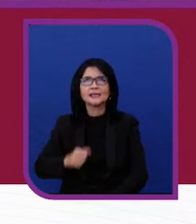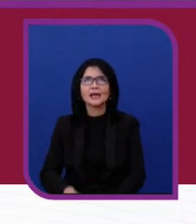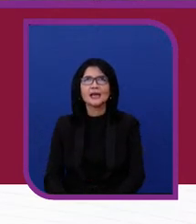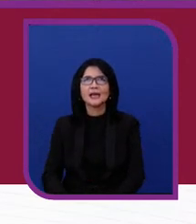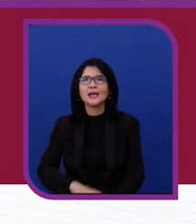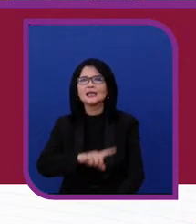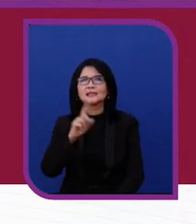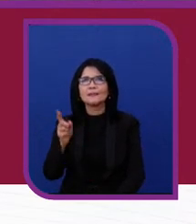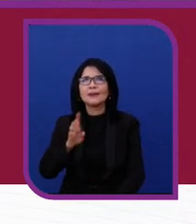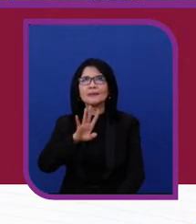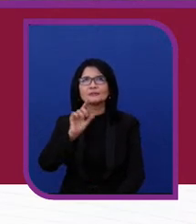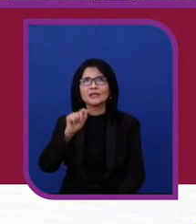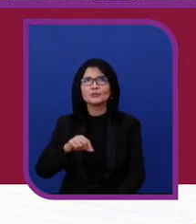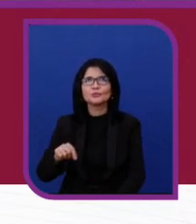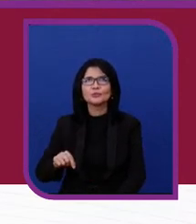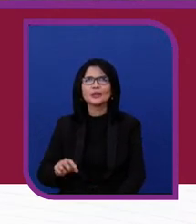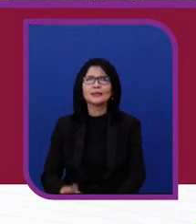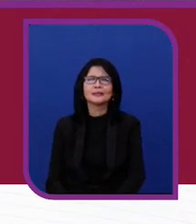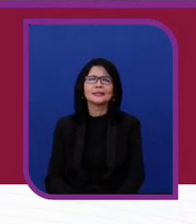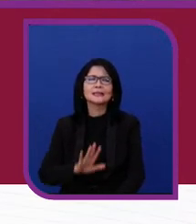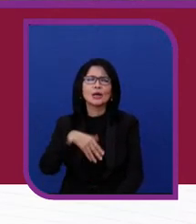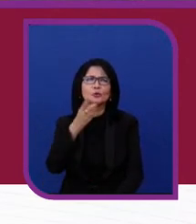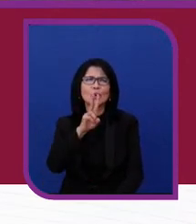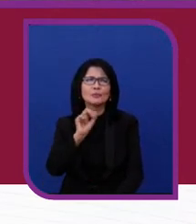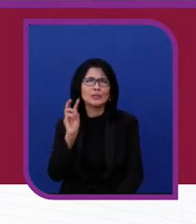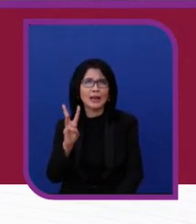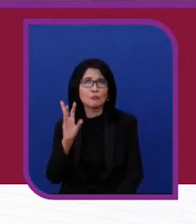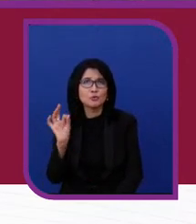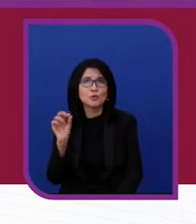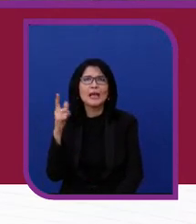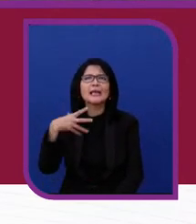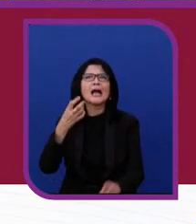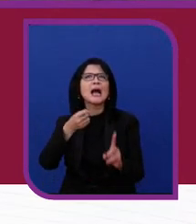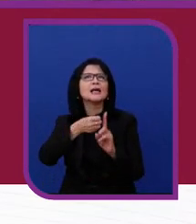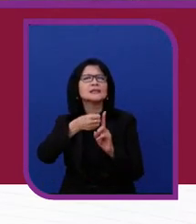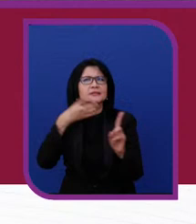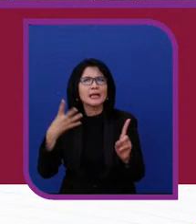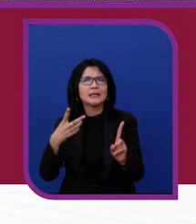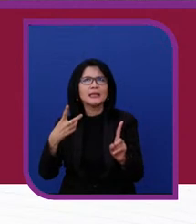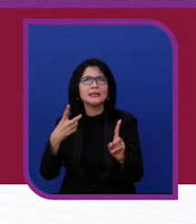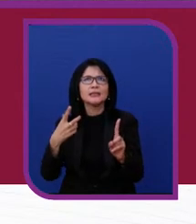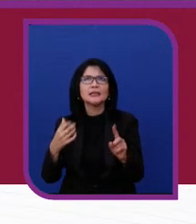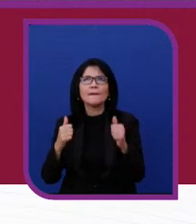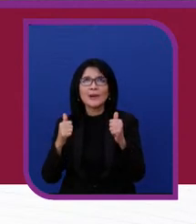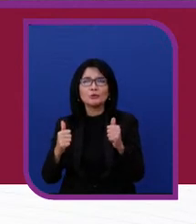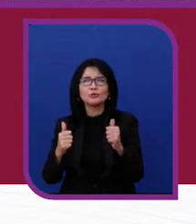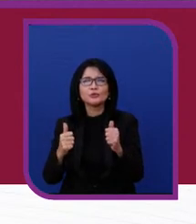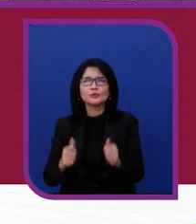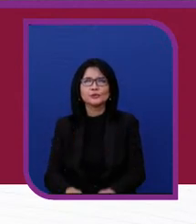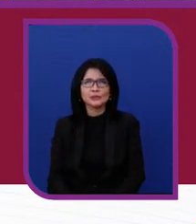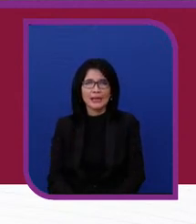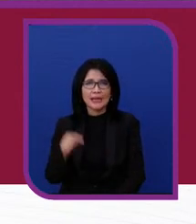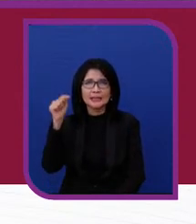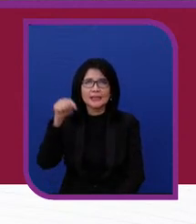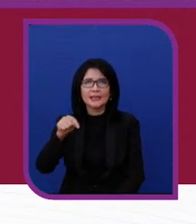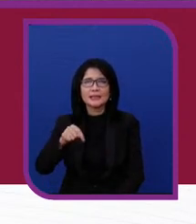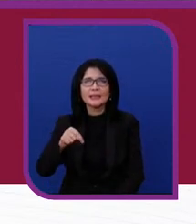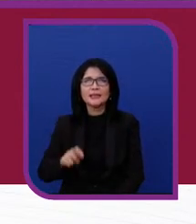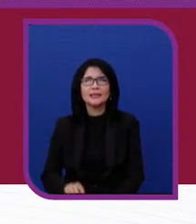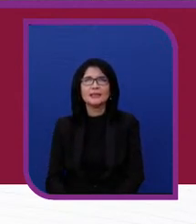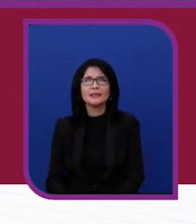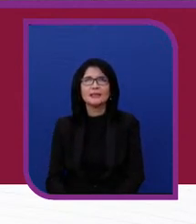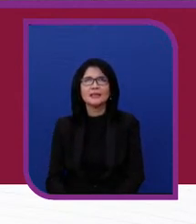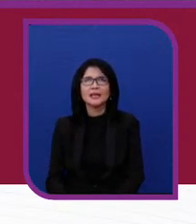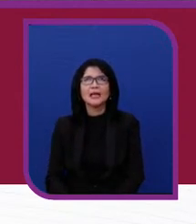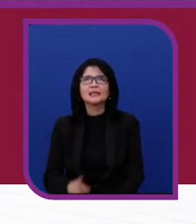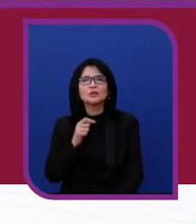This is very quiet ambisius a target but this is how these are in combating in